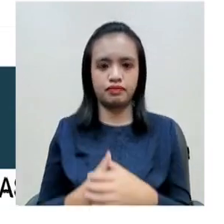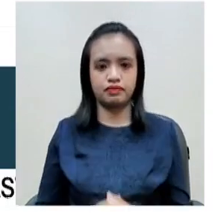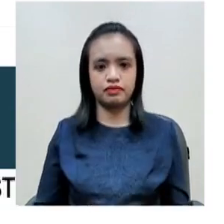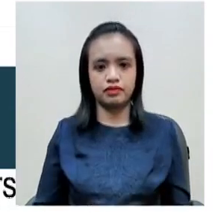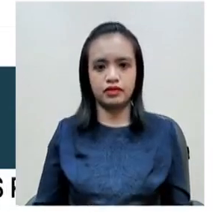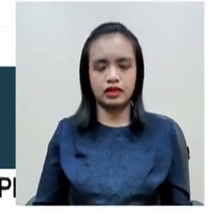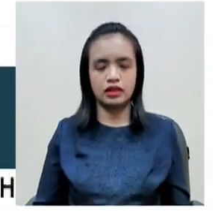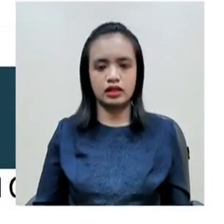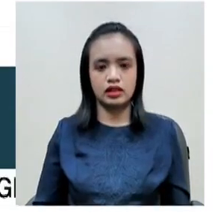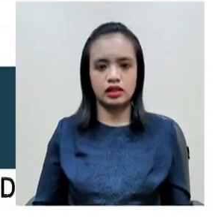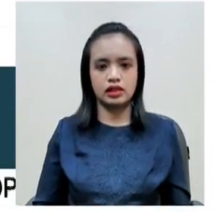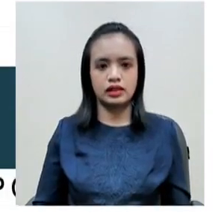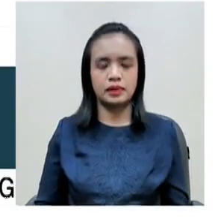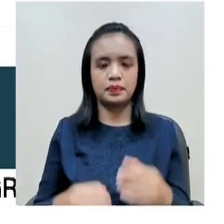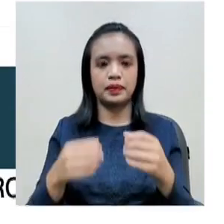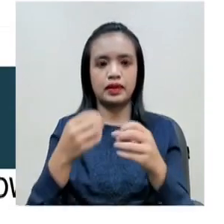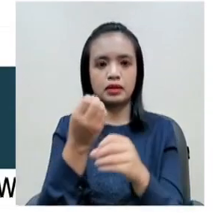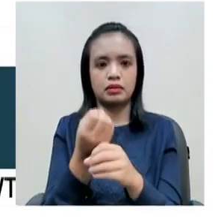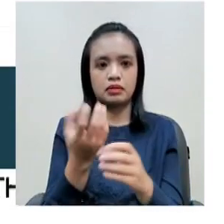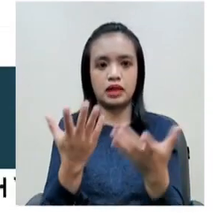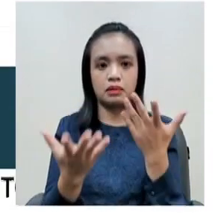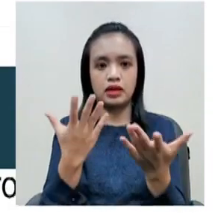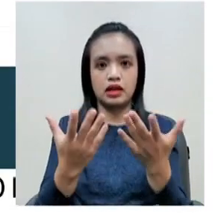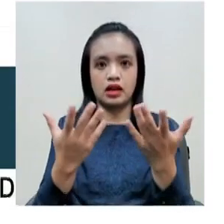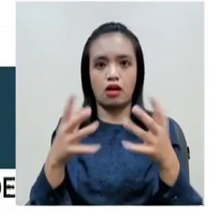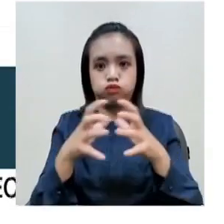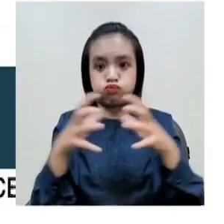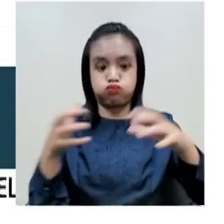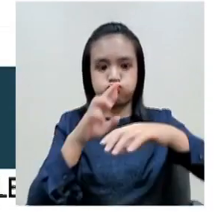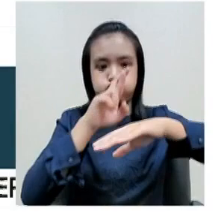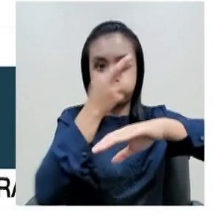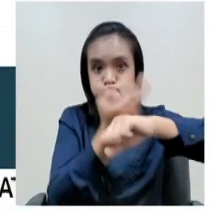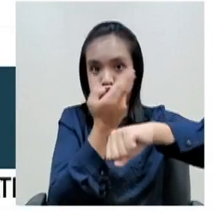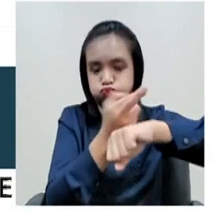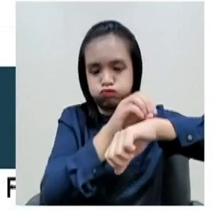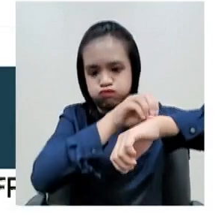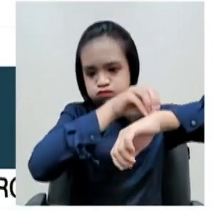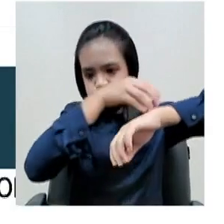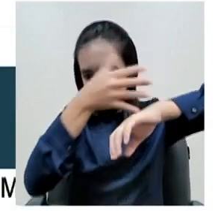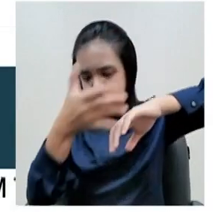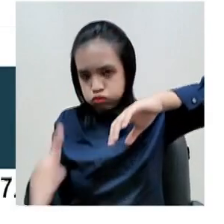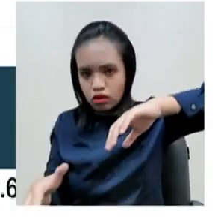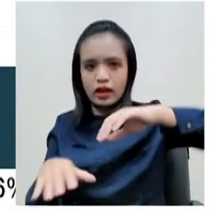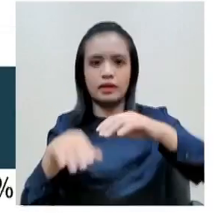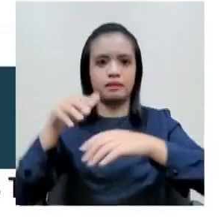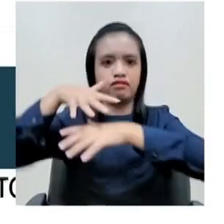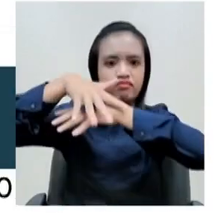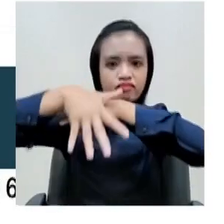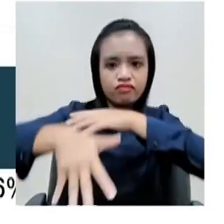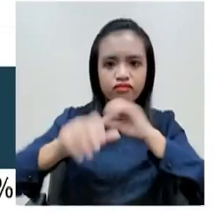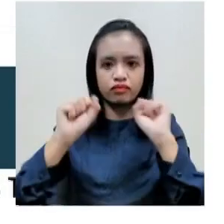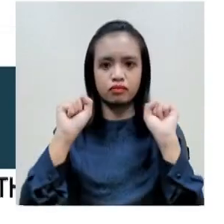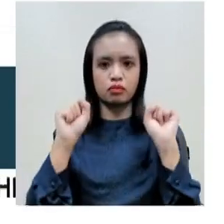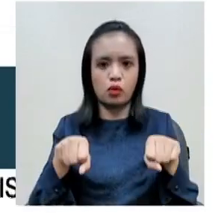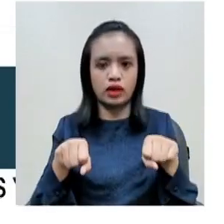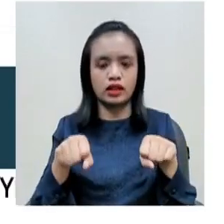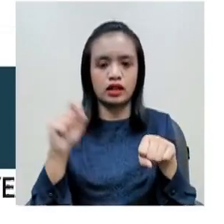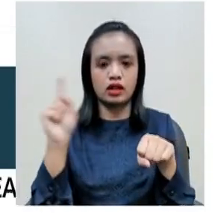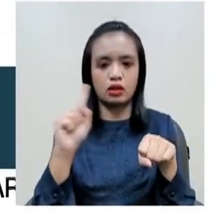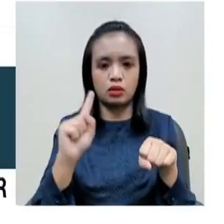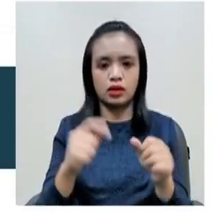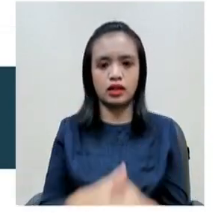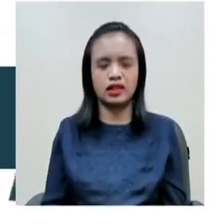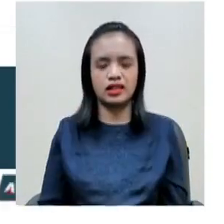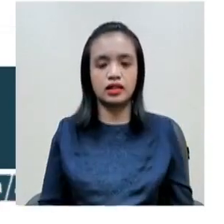eruption, maybe large rock falls and landslides and possible uson or the pyroclastic